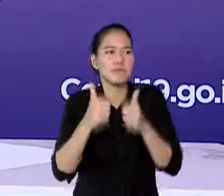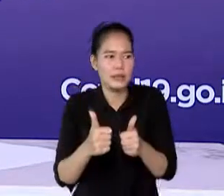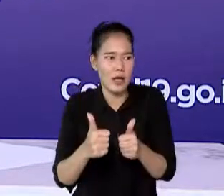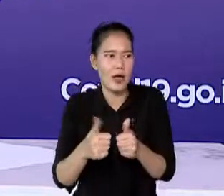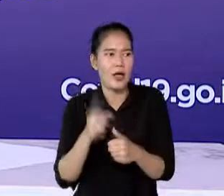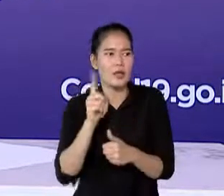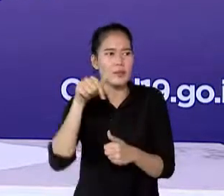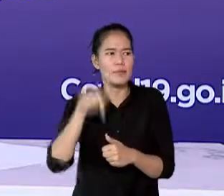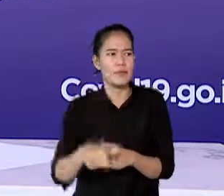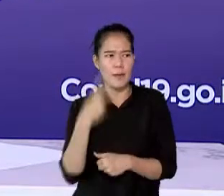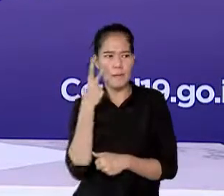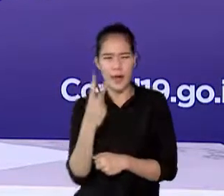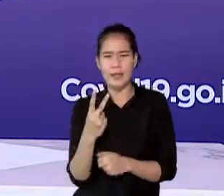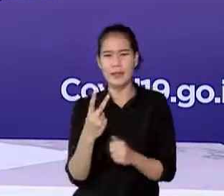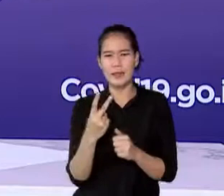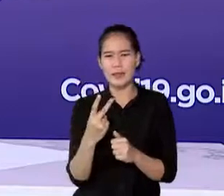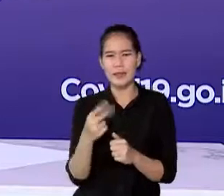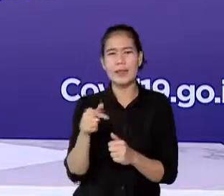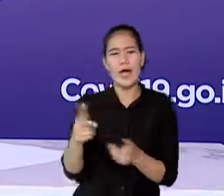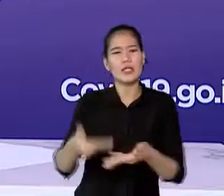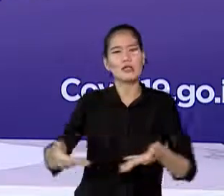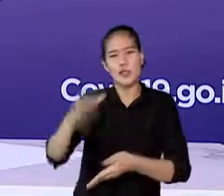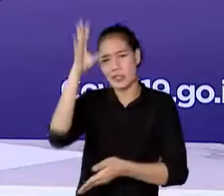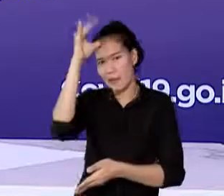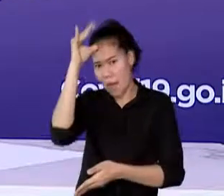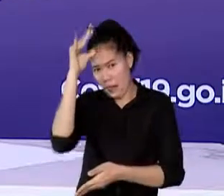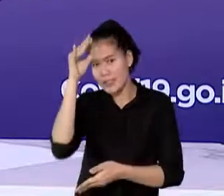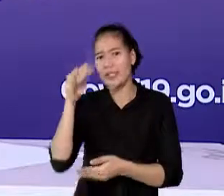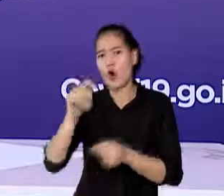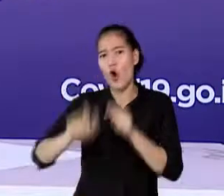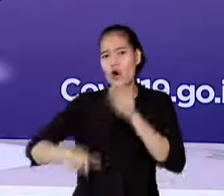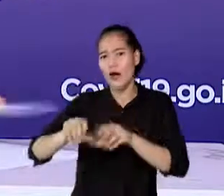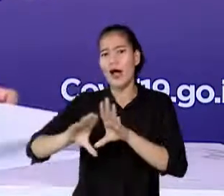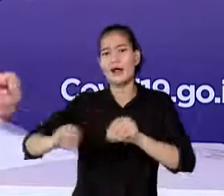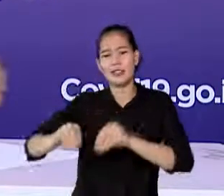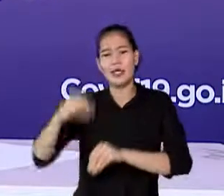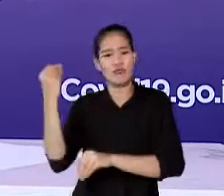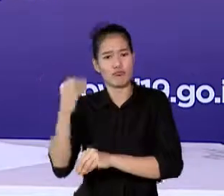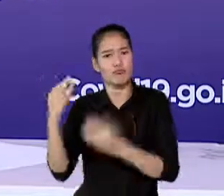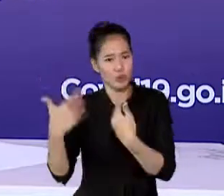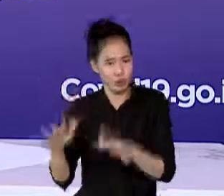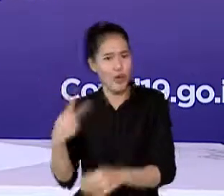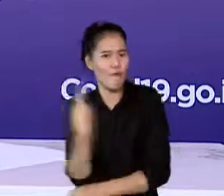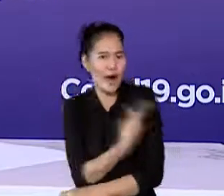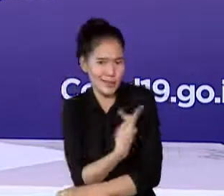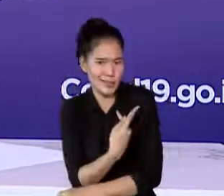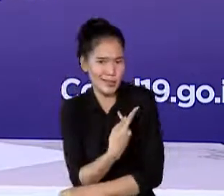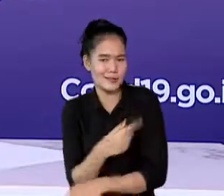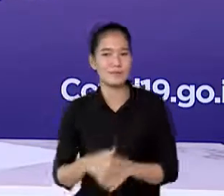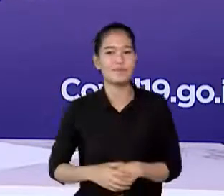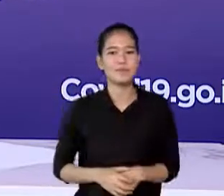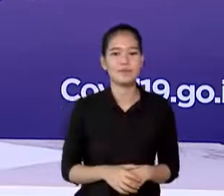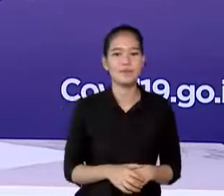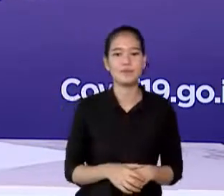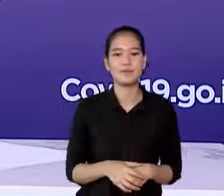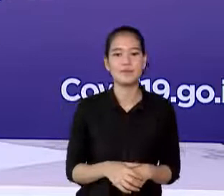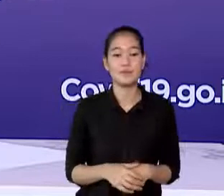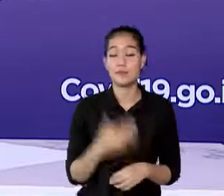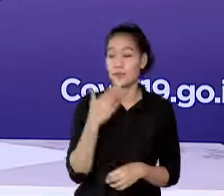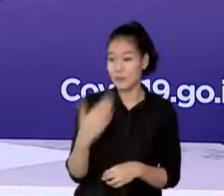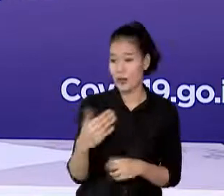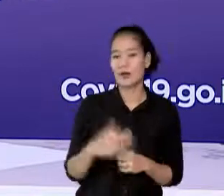is mostly concentrated in Bali. Thank you, Marriott International. The government